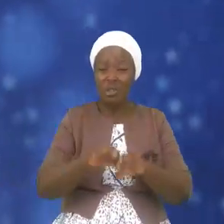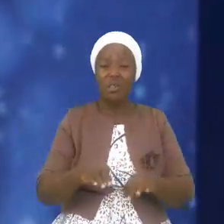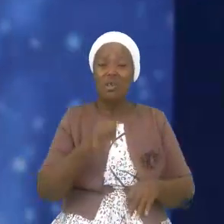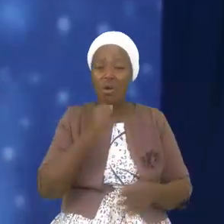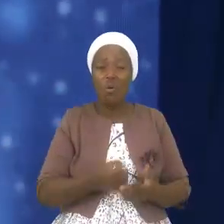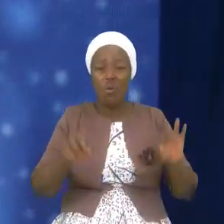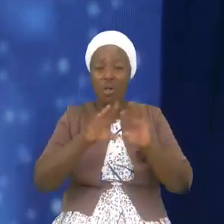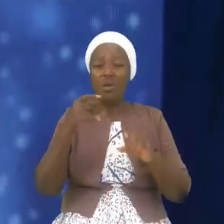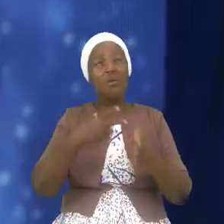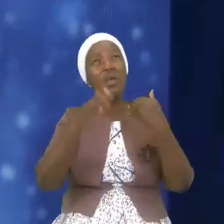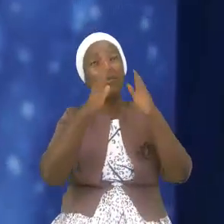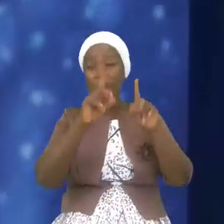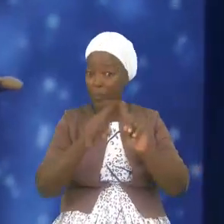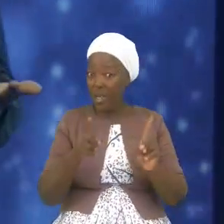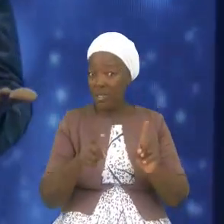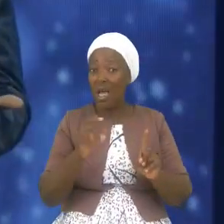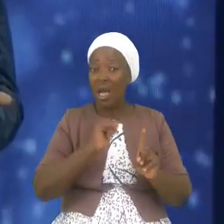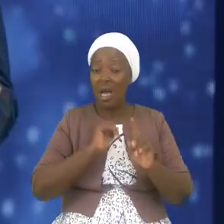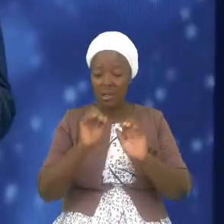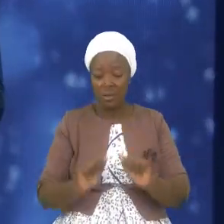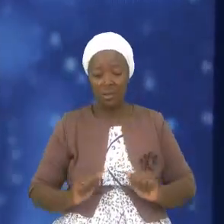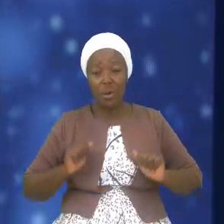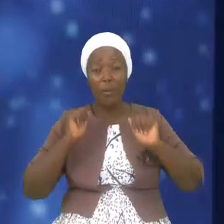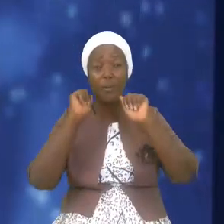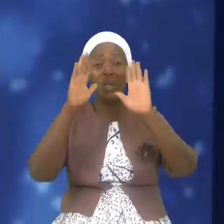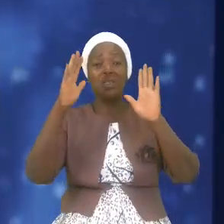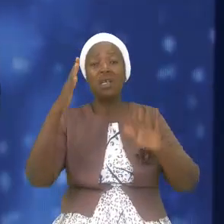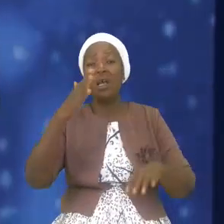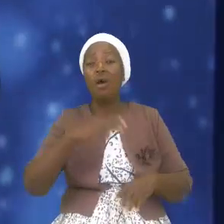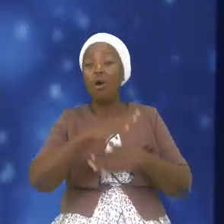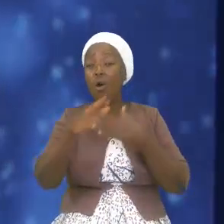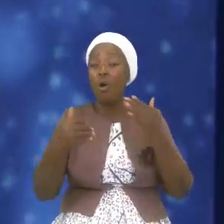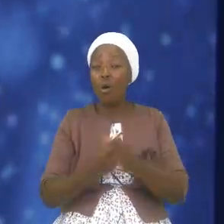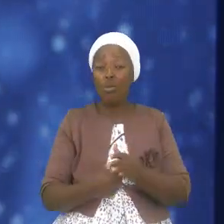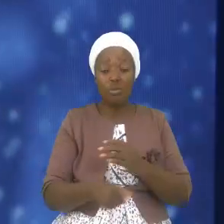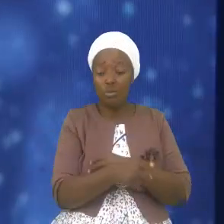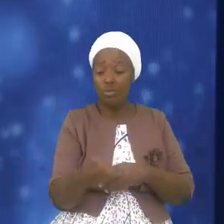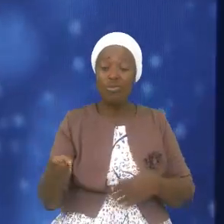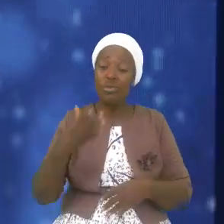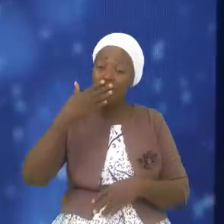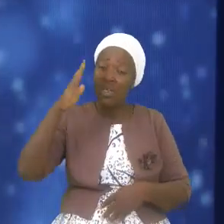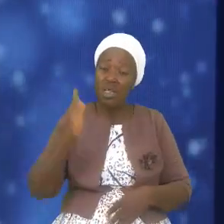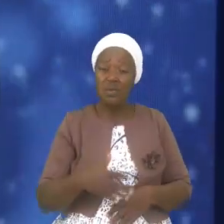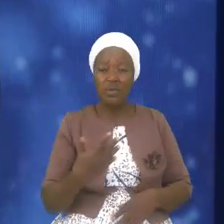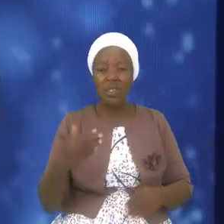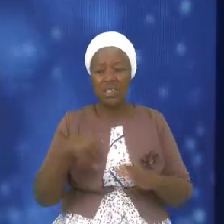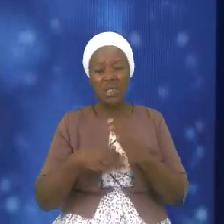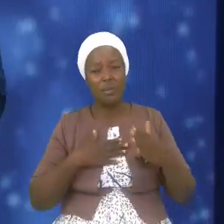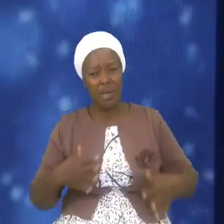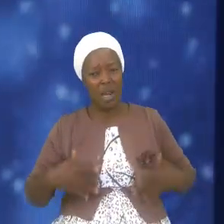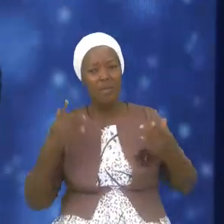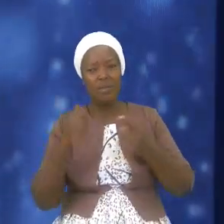all those evil things in my life unto Christ, so that you make me